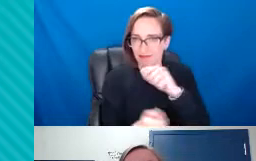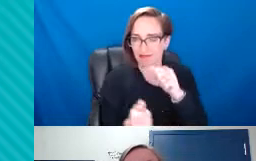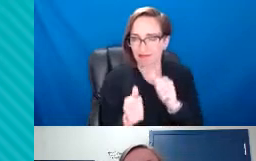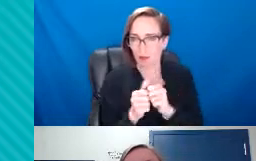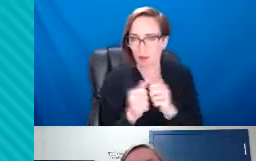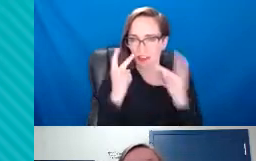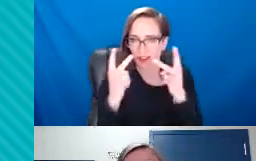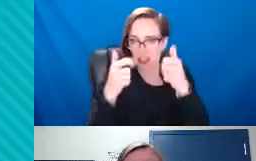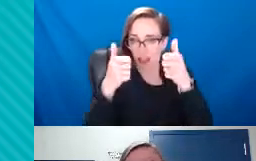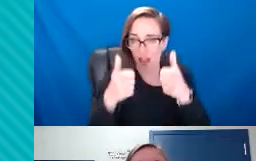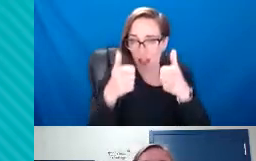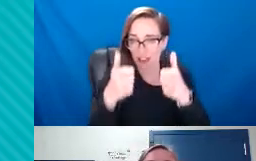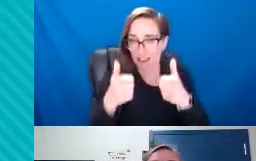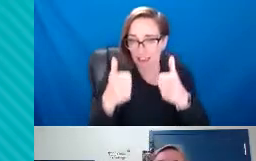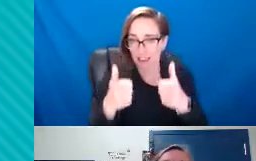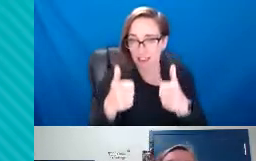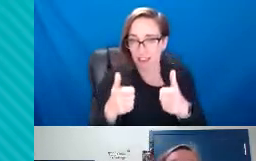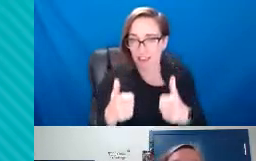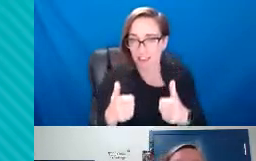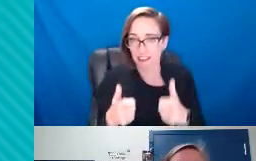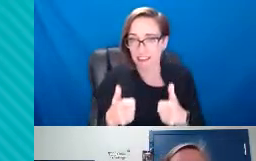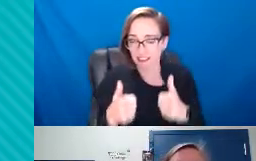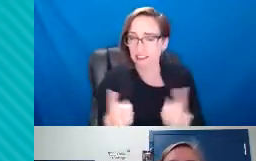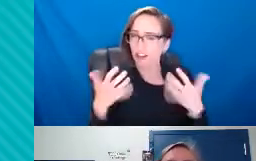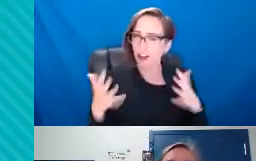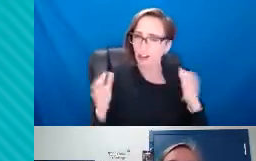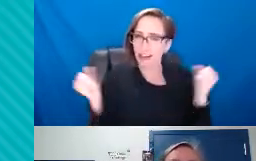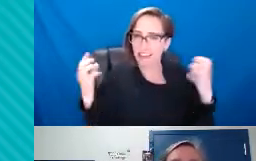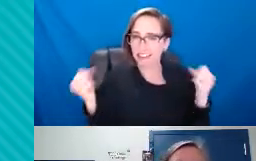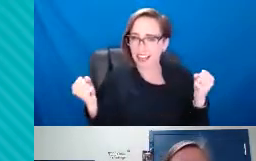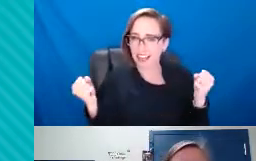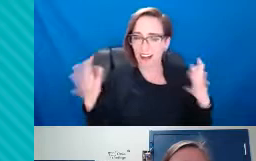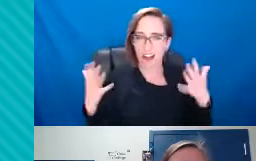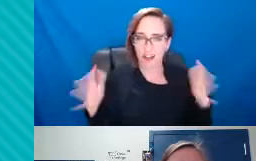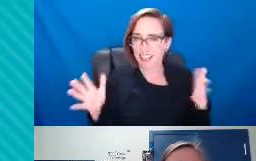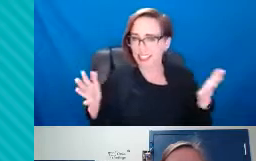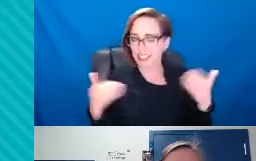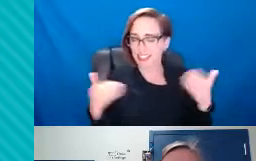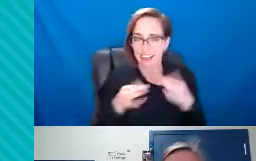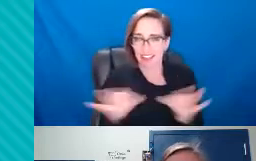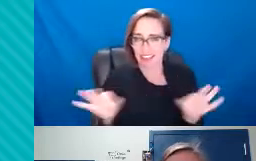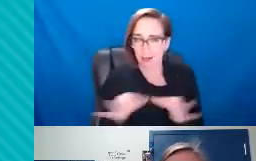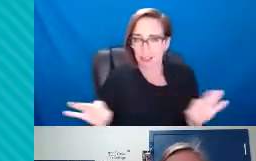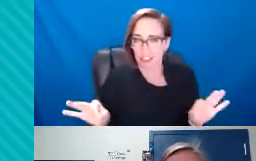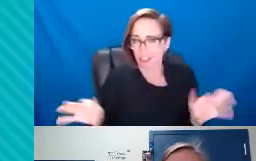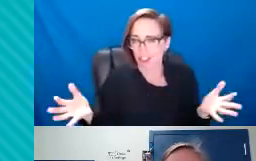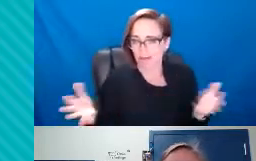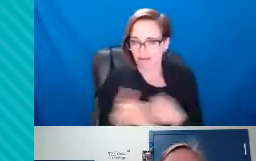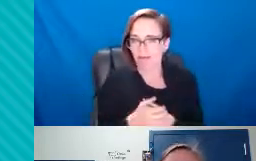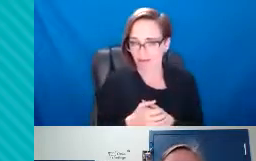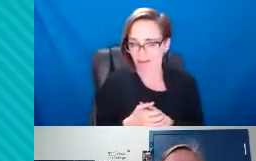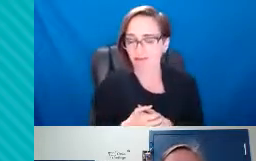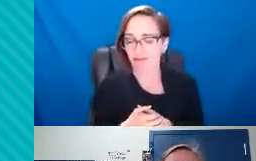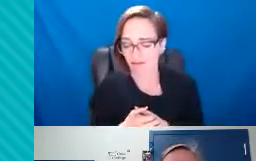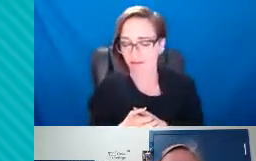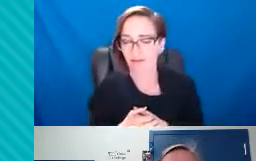loss progresses. So they already have a language in place with American Sign Language.